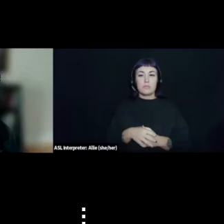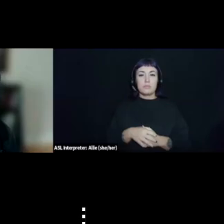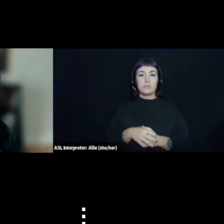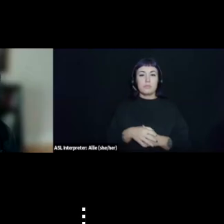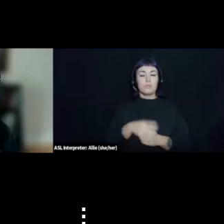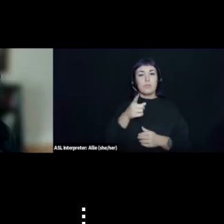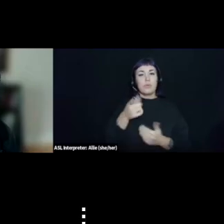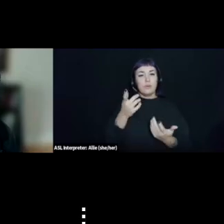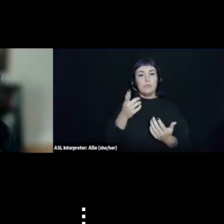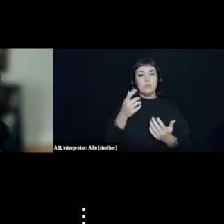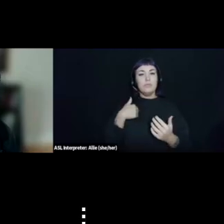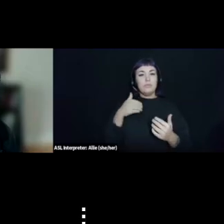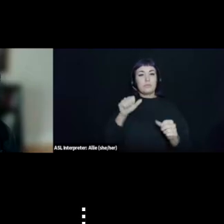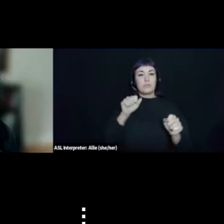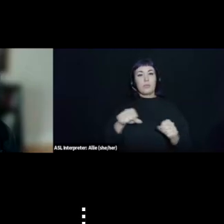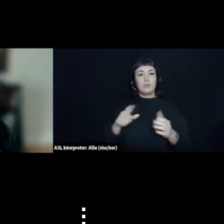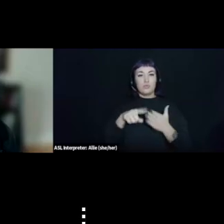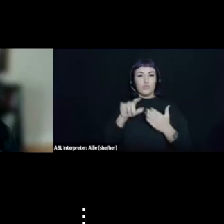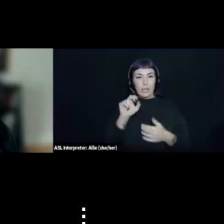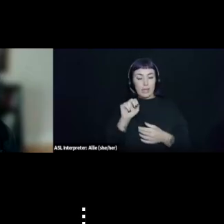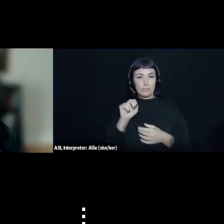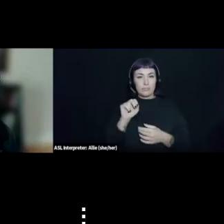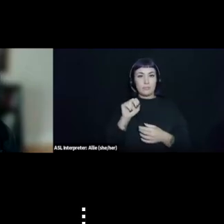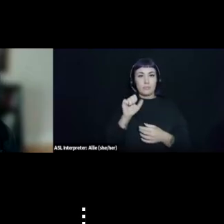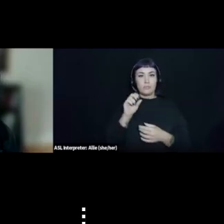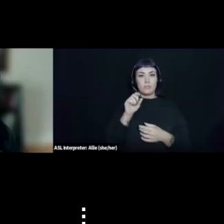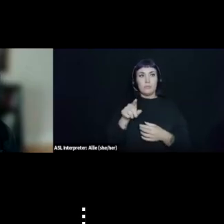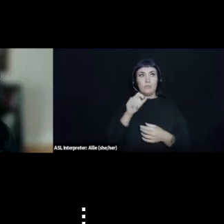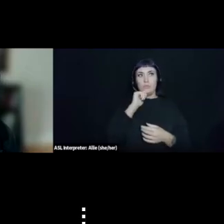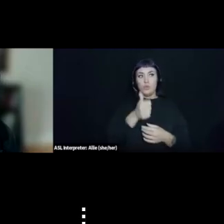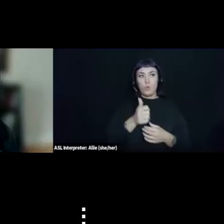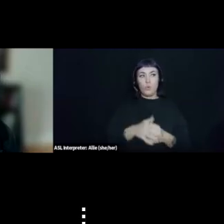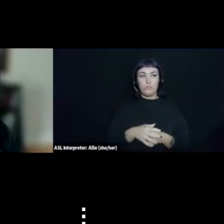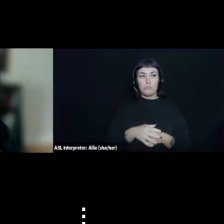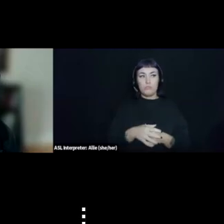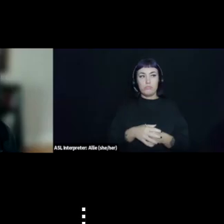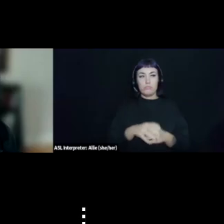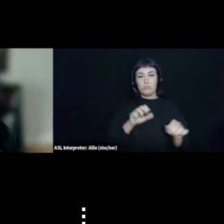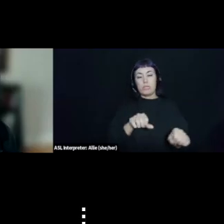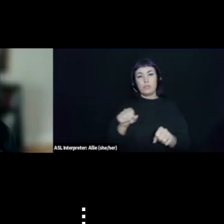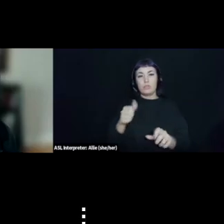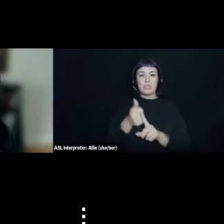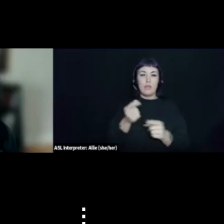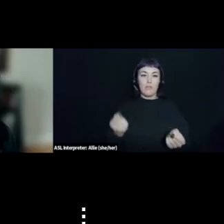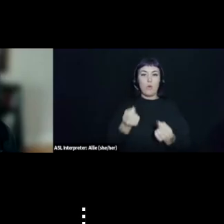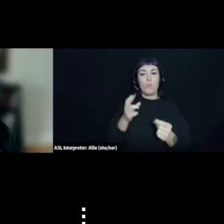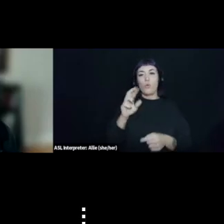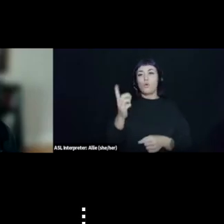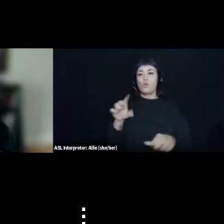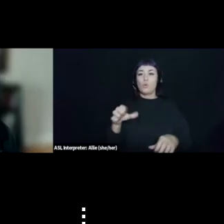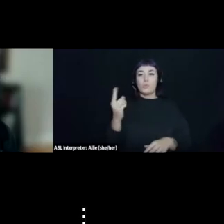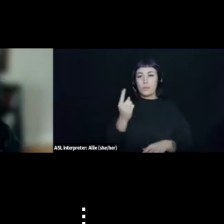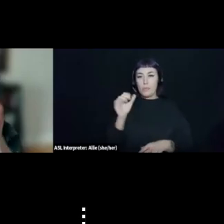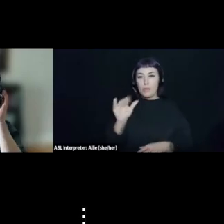you have, you know, an ability to check in so that you don't, you know, potentially self-harm or do something that is